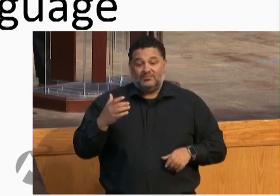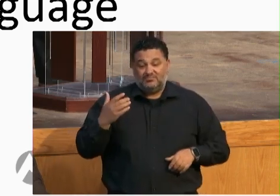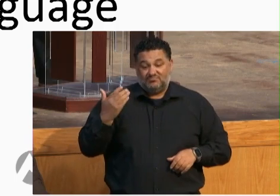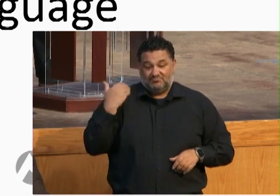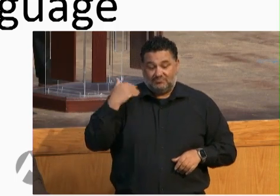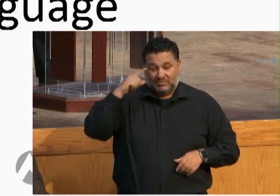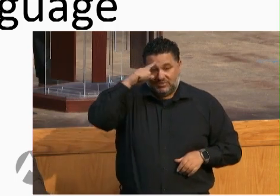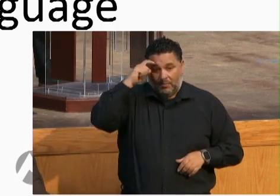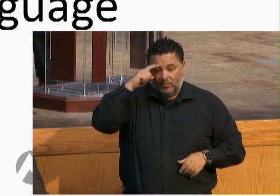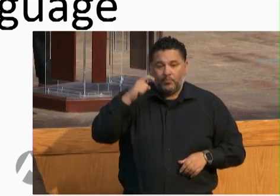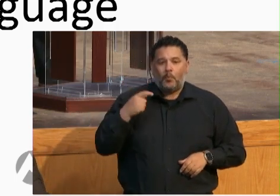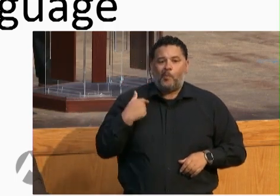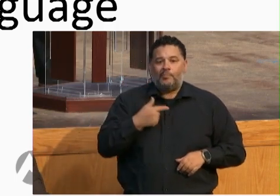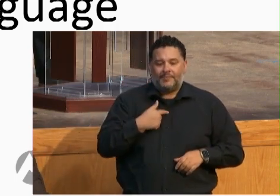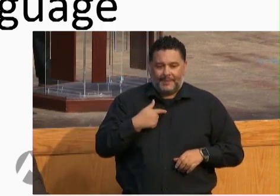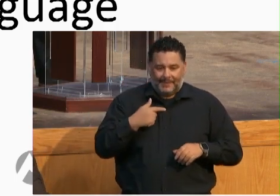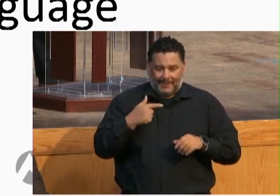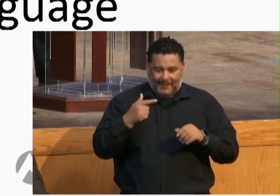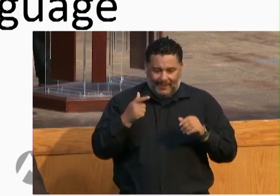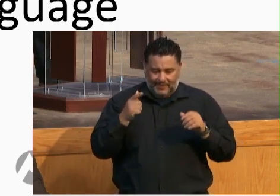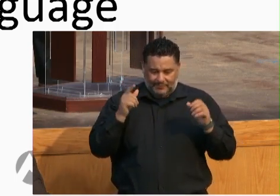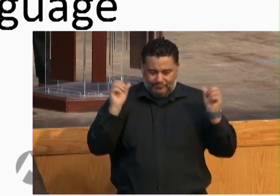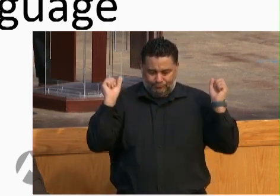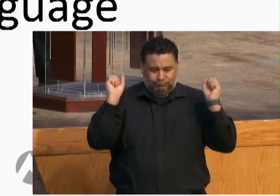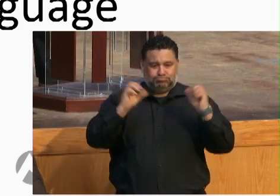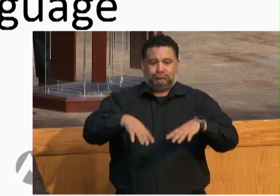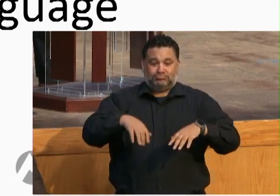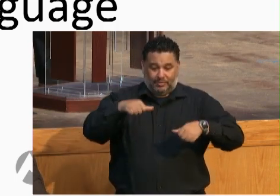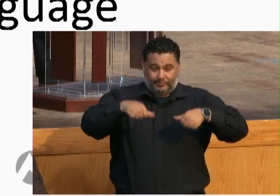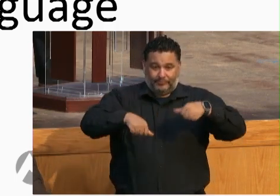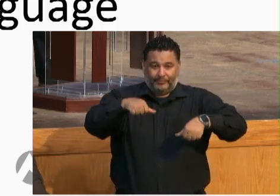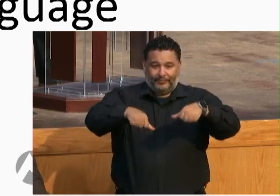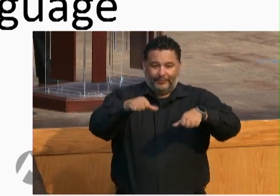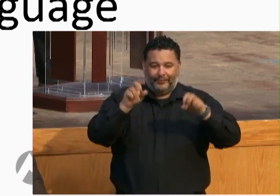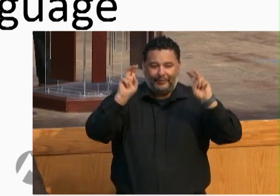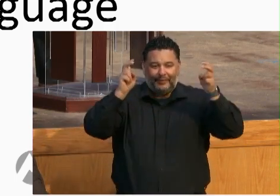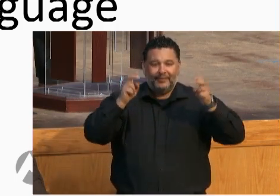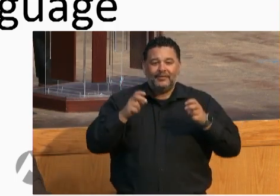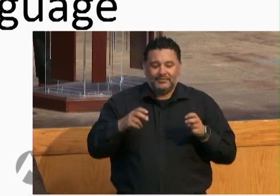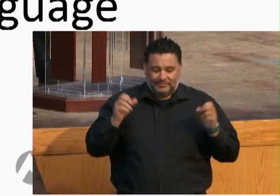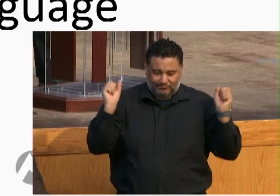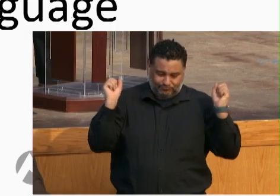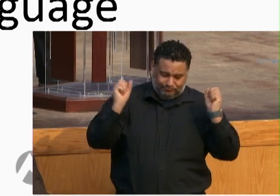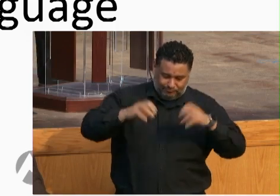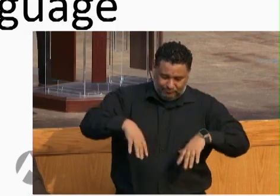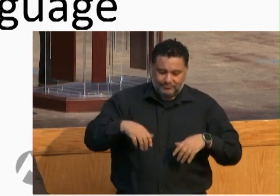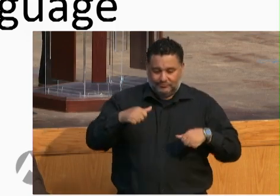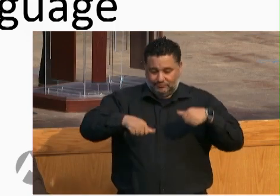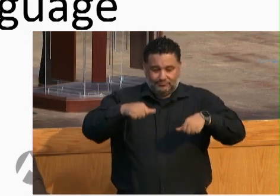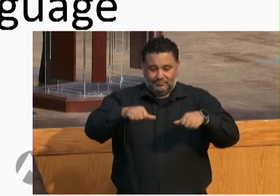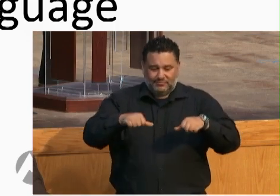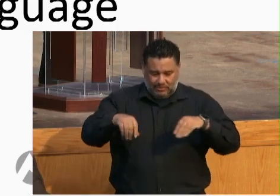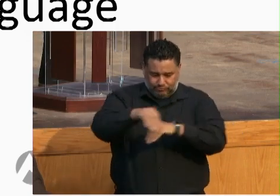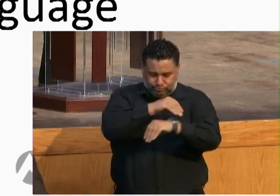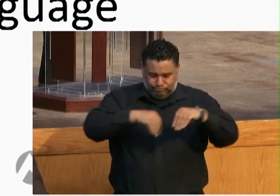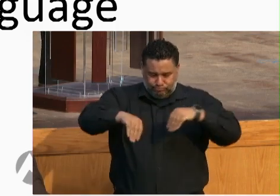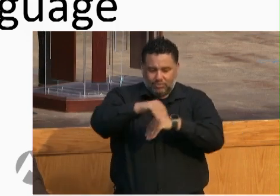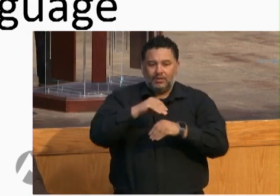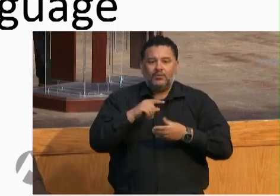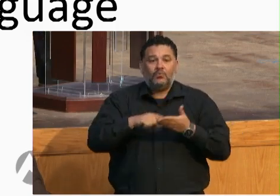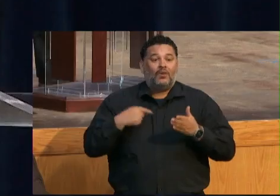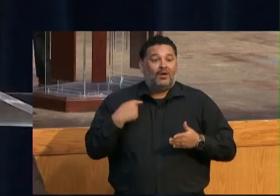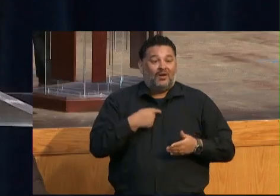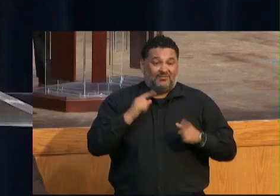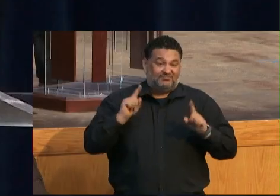we sort of threw all the jigsaw pieces on the desk, the jigsaw puzzle, and sort of rearranged them, what we had been